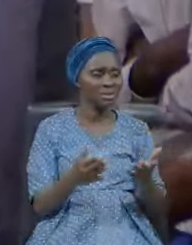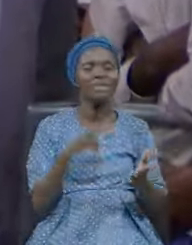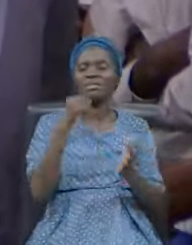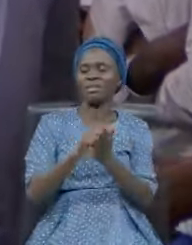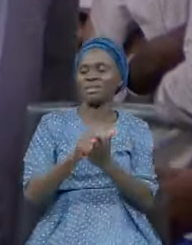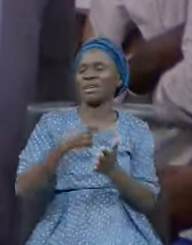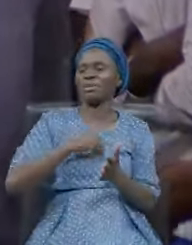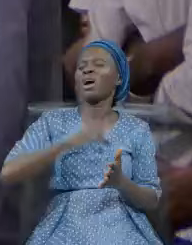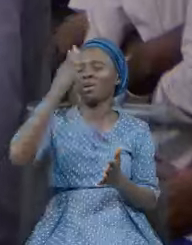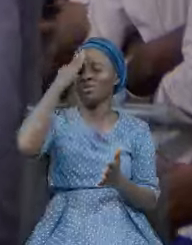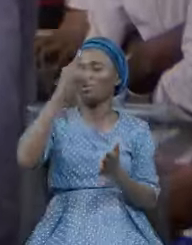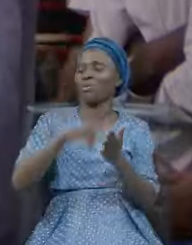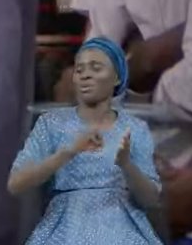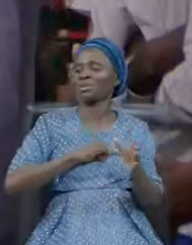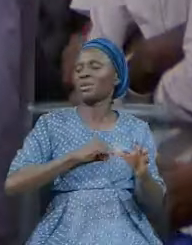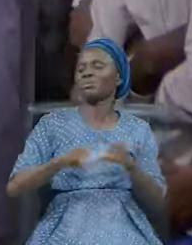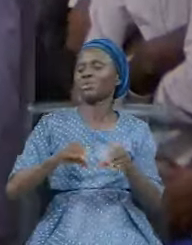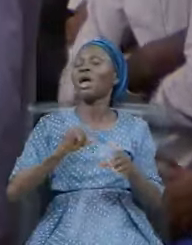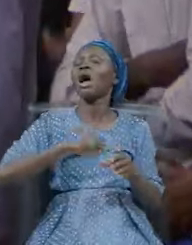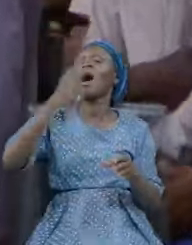He thought he had anointing,